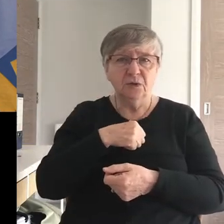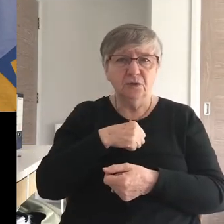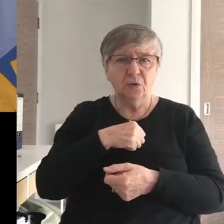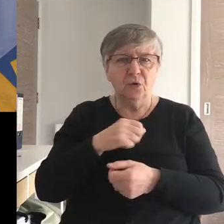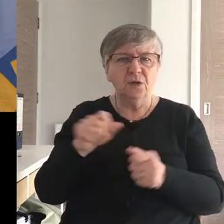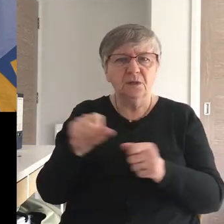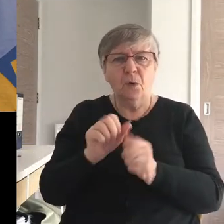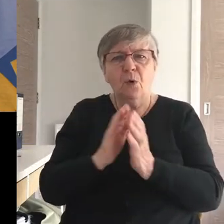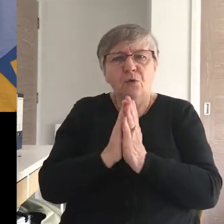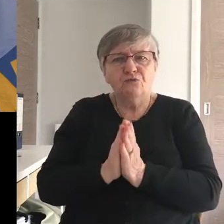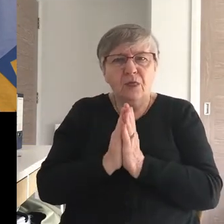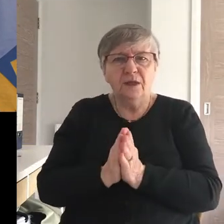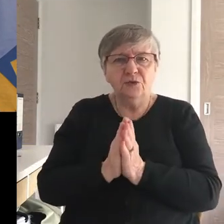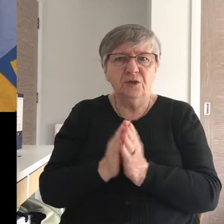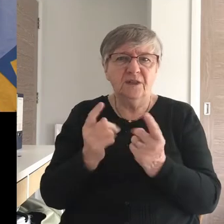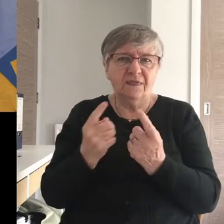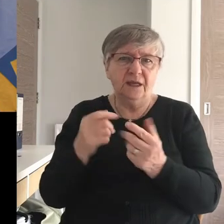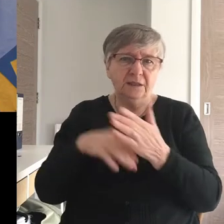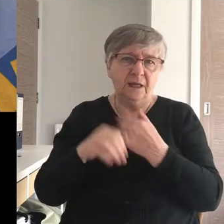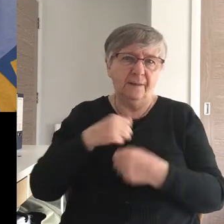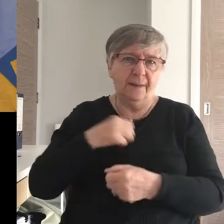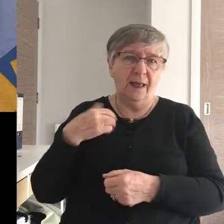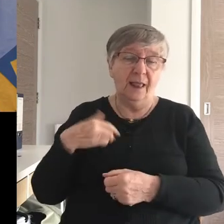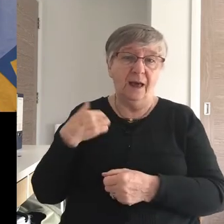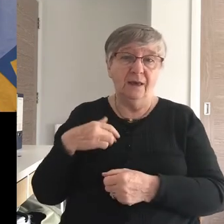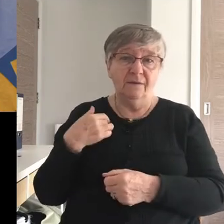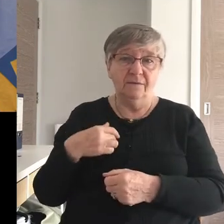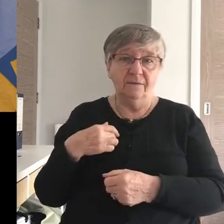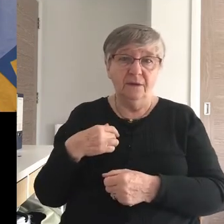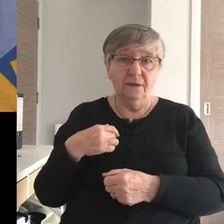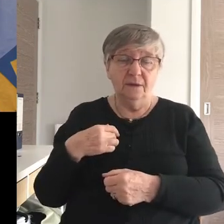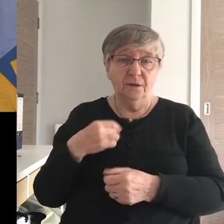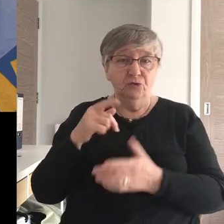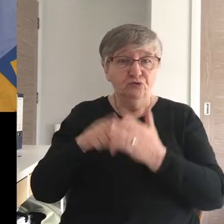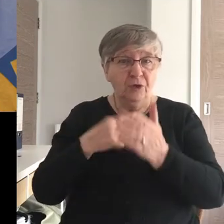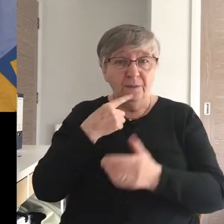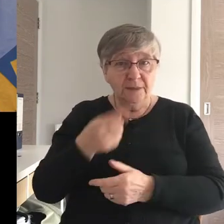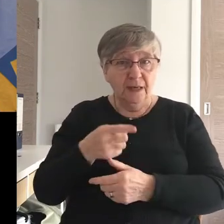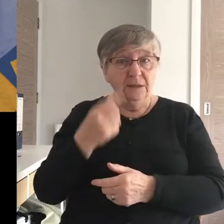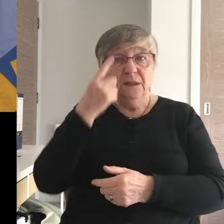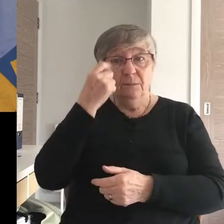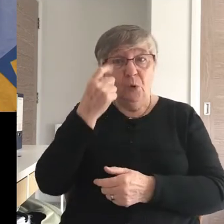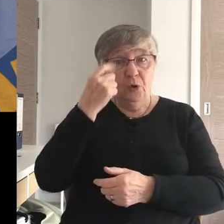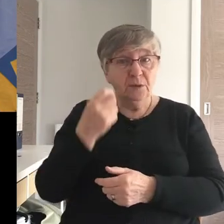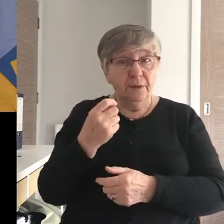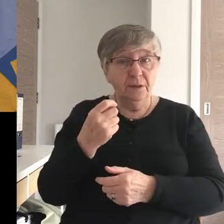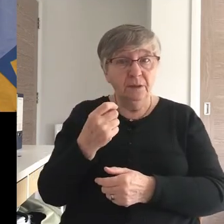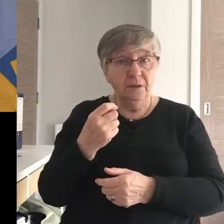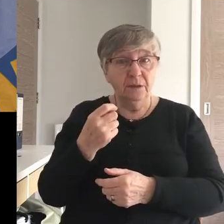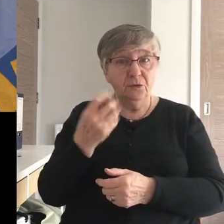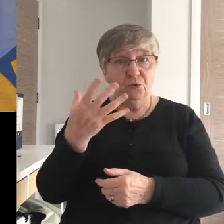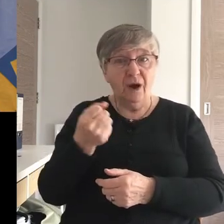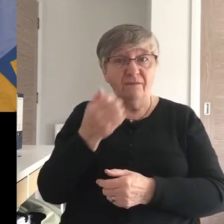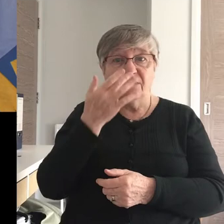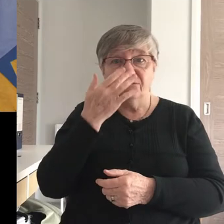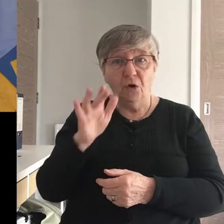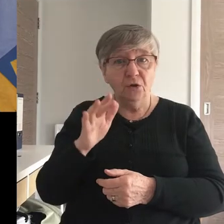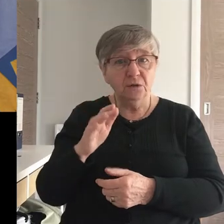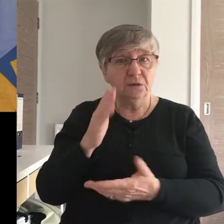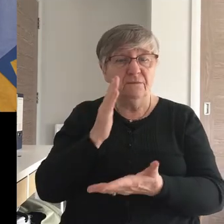your life. It's possible, says James, to possess counterfeit